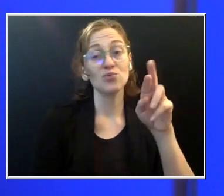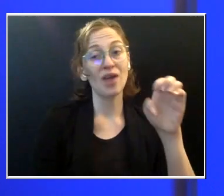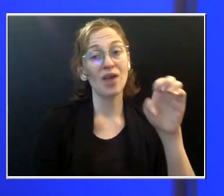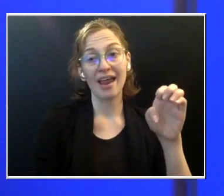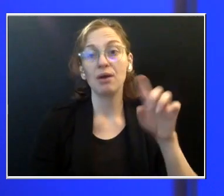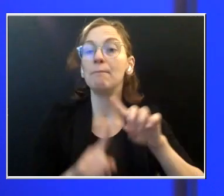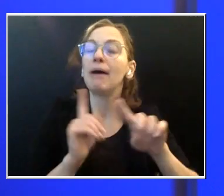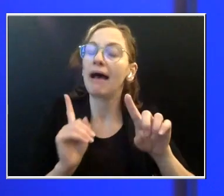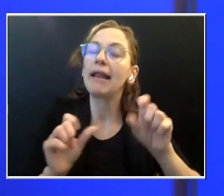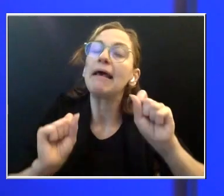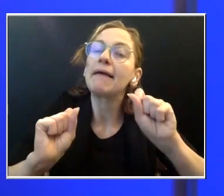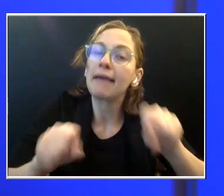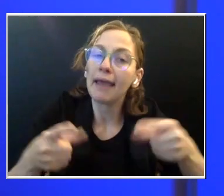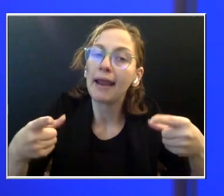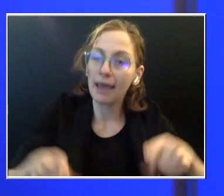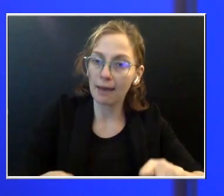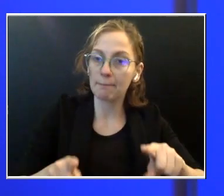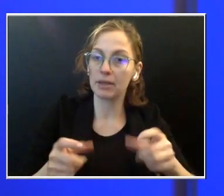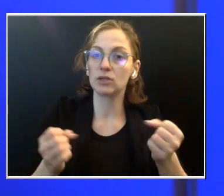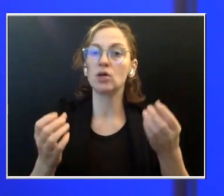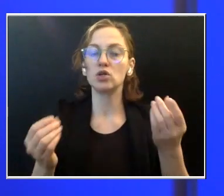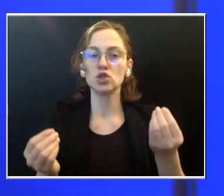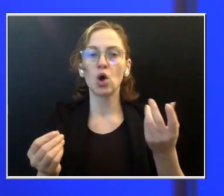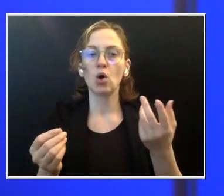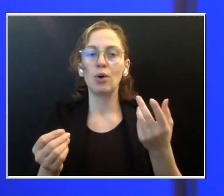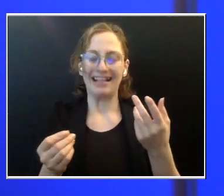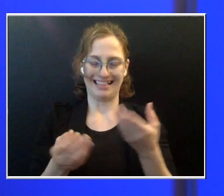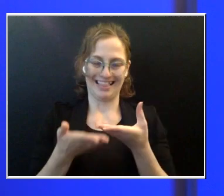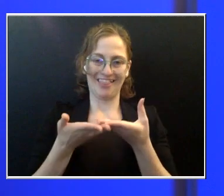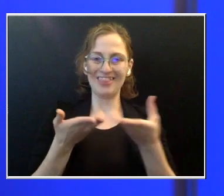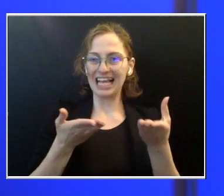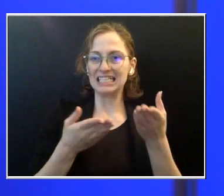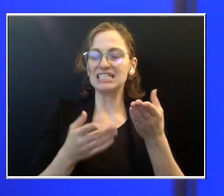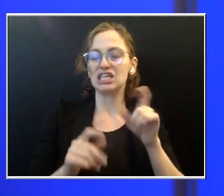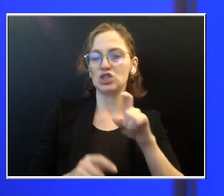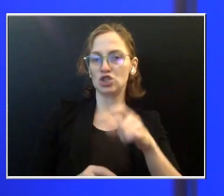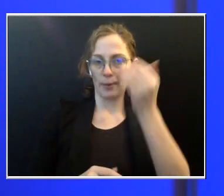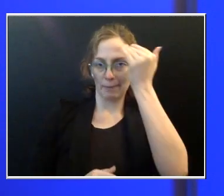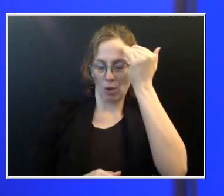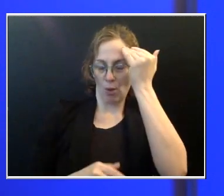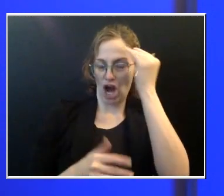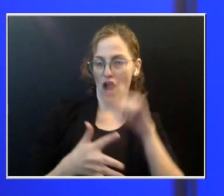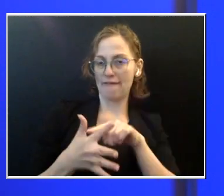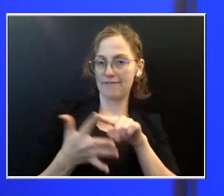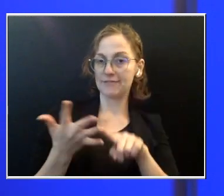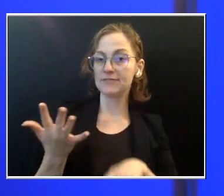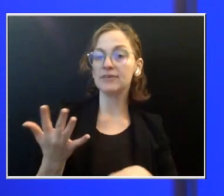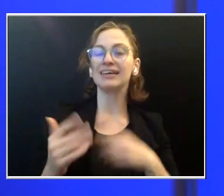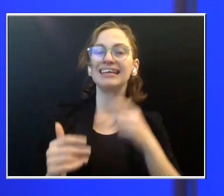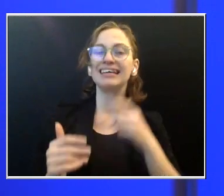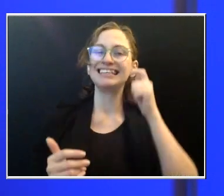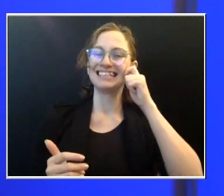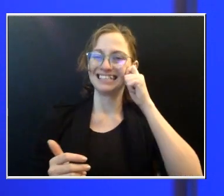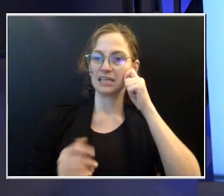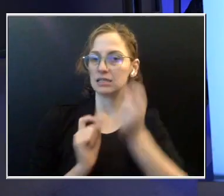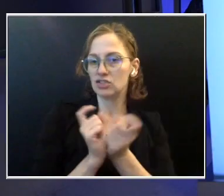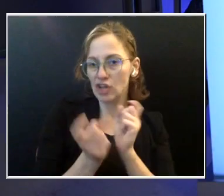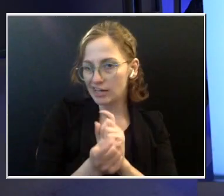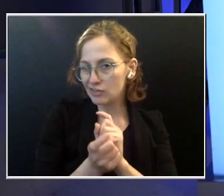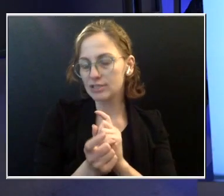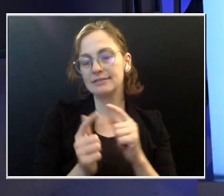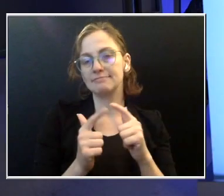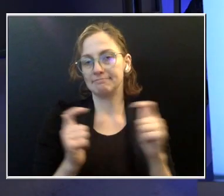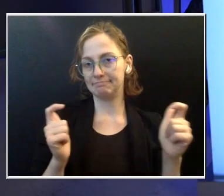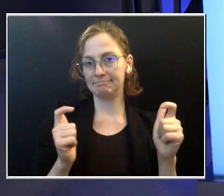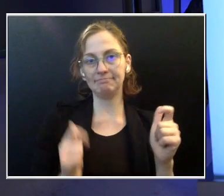long-term follow-up for patients who've had radiation, is any of these skin changes that can be suggestive of something like a radiation-associated angiosarcoma. And that's the primary